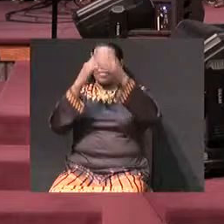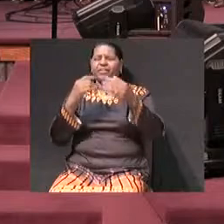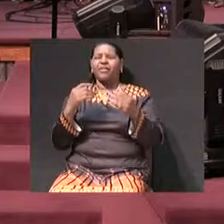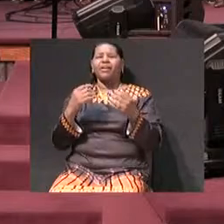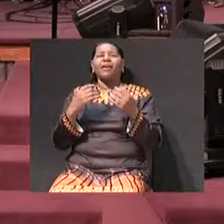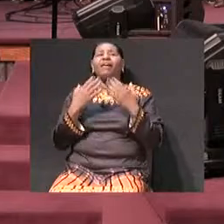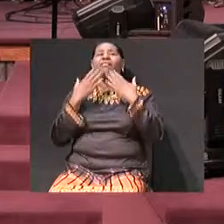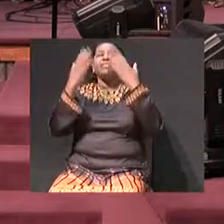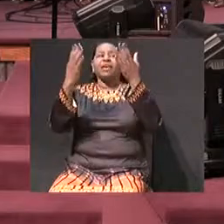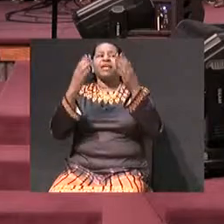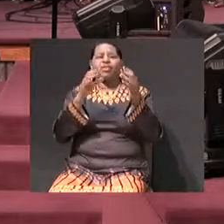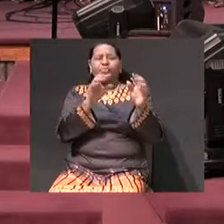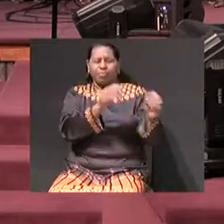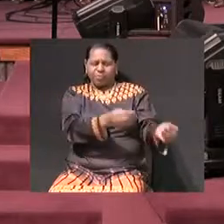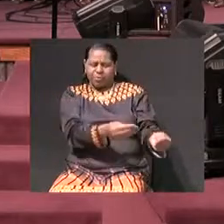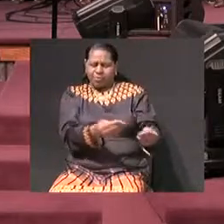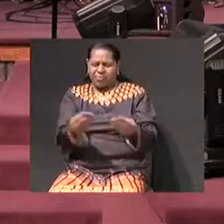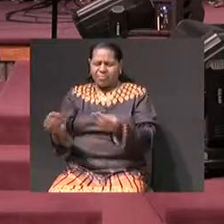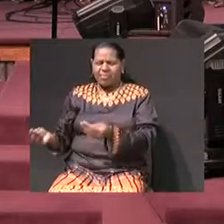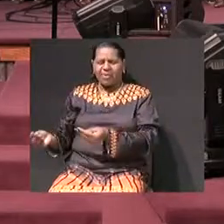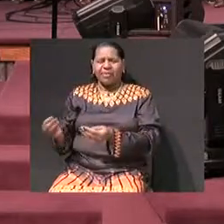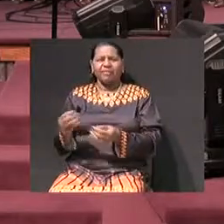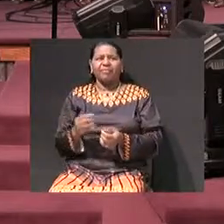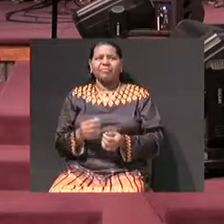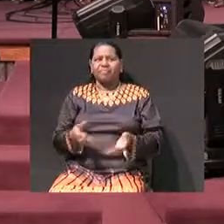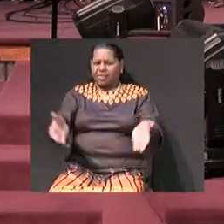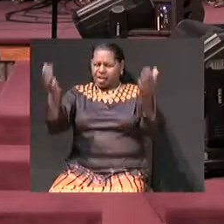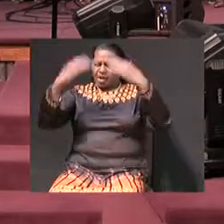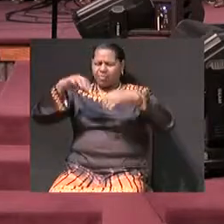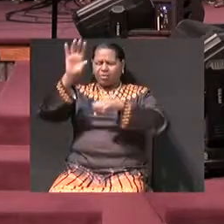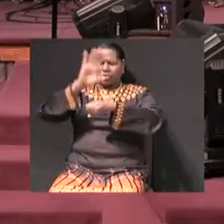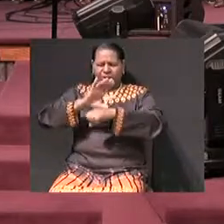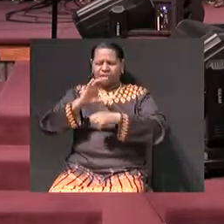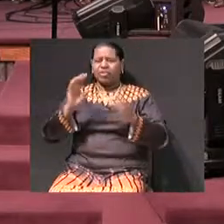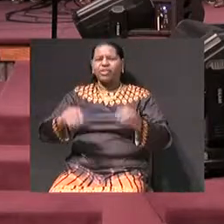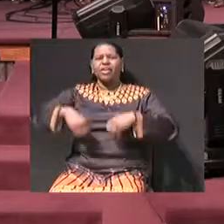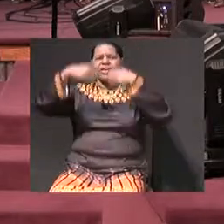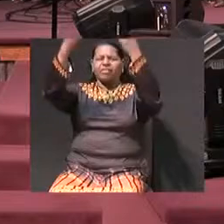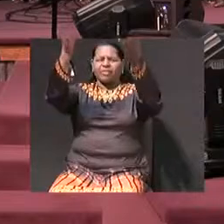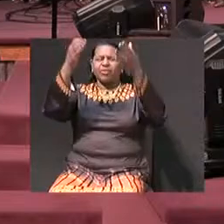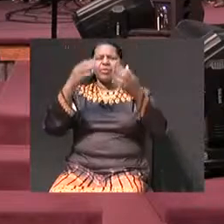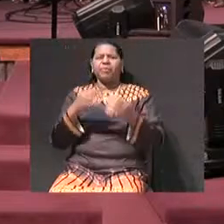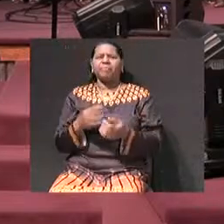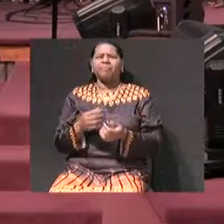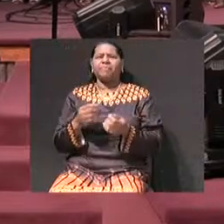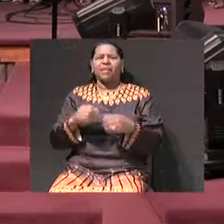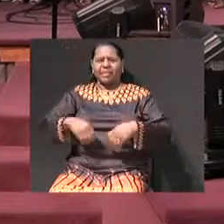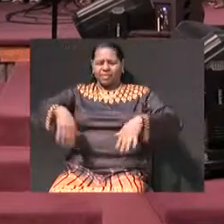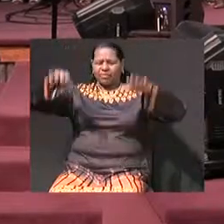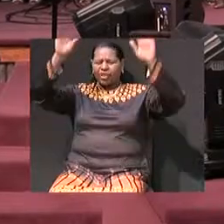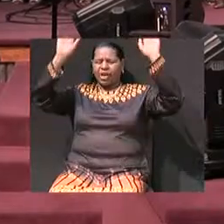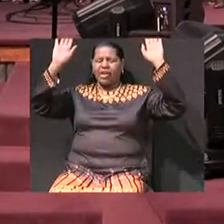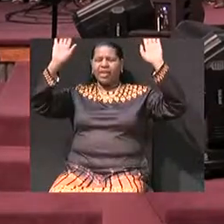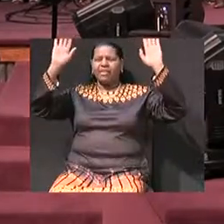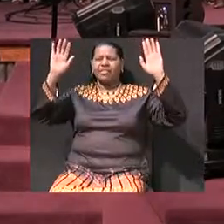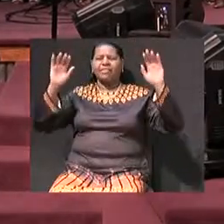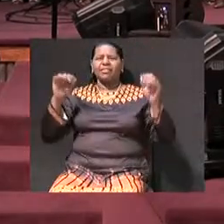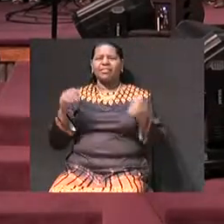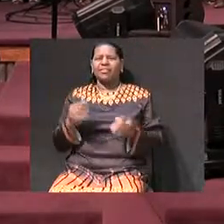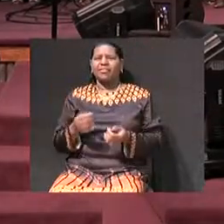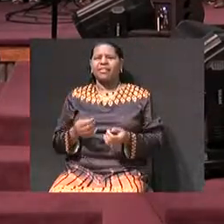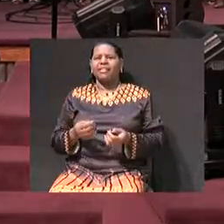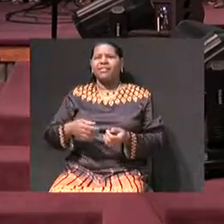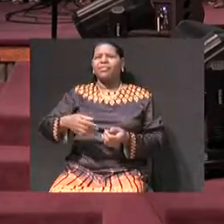me out of a dead grave. Come on, church, give it to him this morning. Lift your hand. Let him know you're